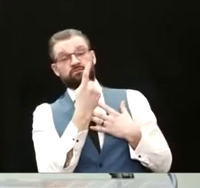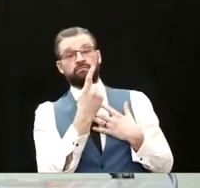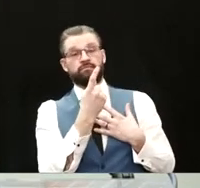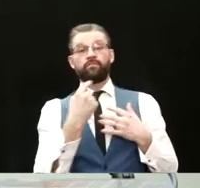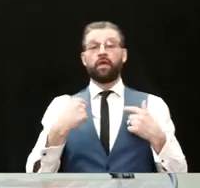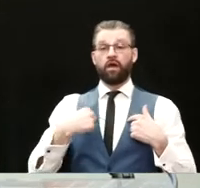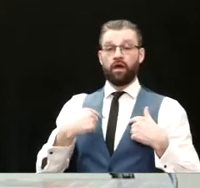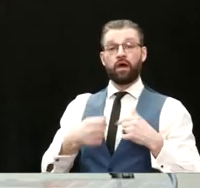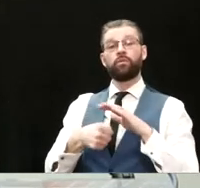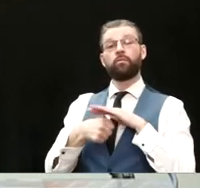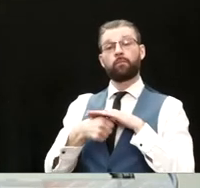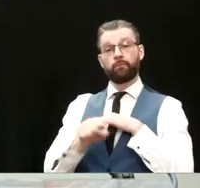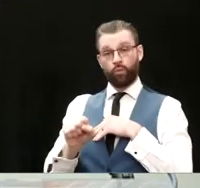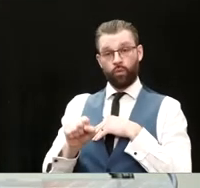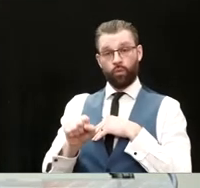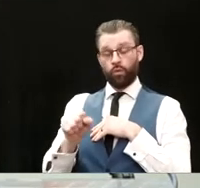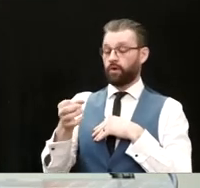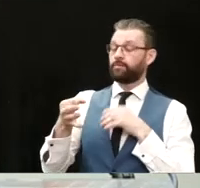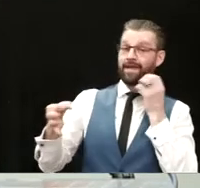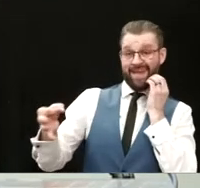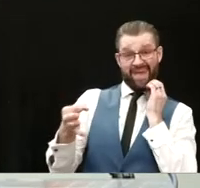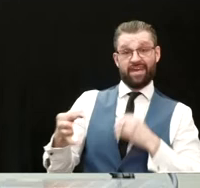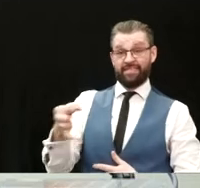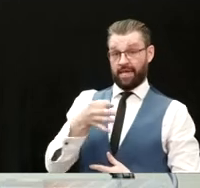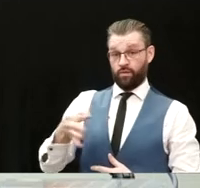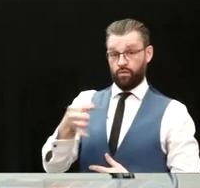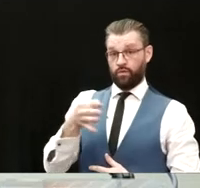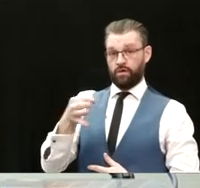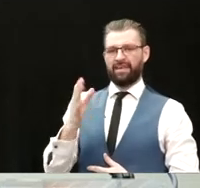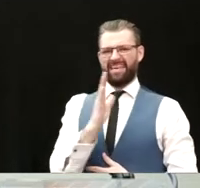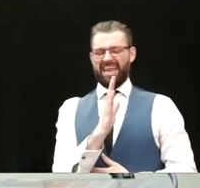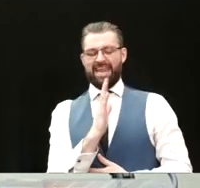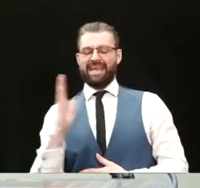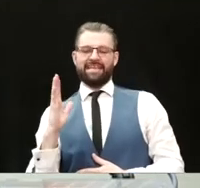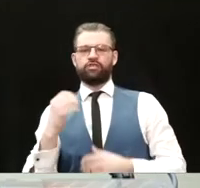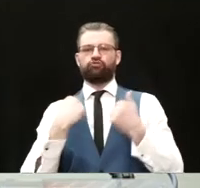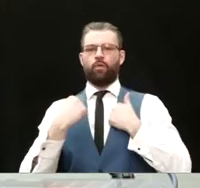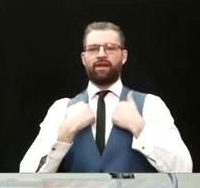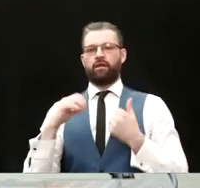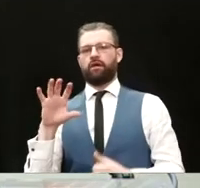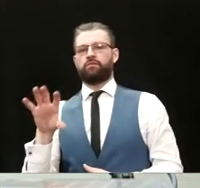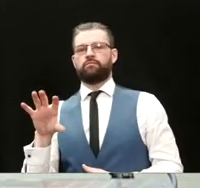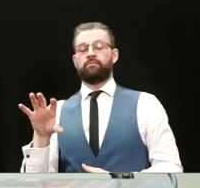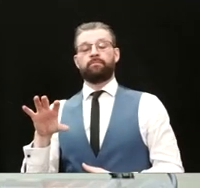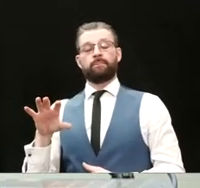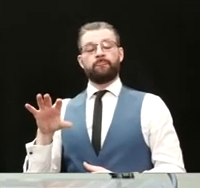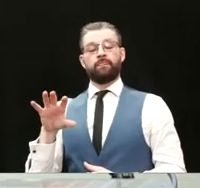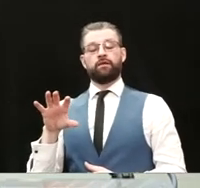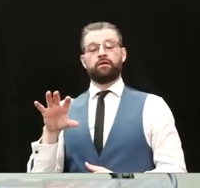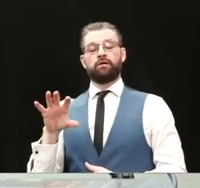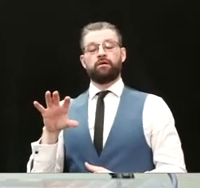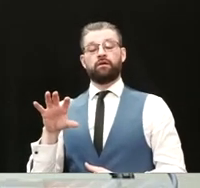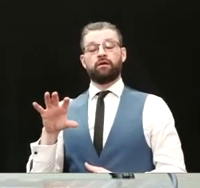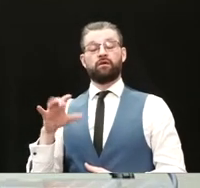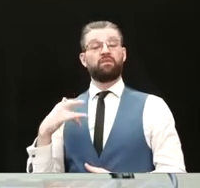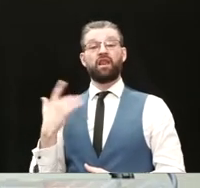I was born in the town of Rwamagana, in the east part of Rwanda, and my early life was